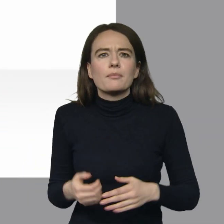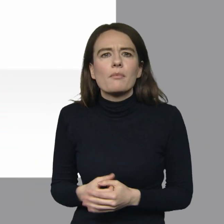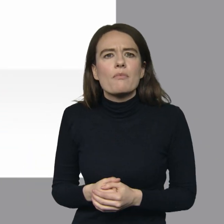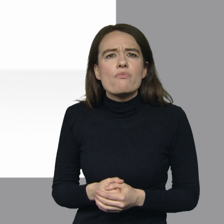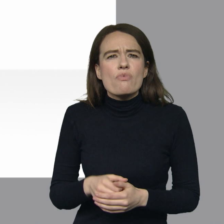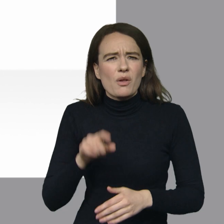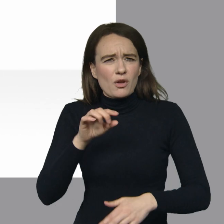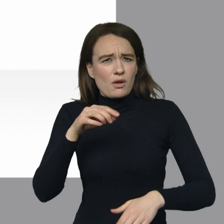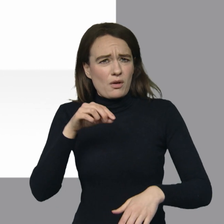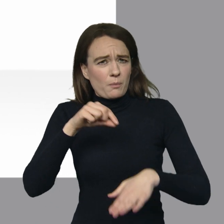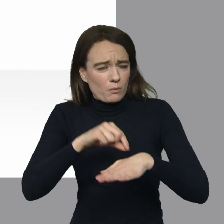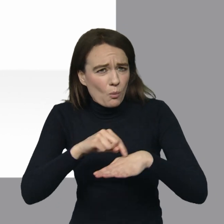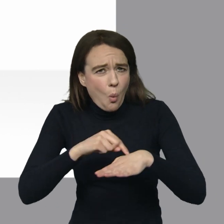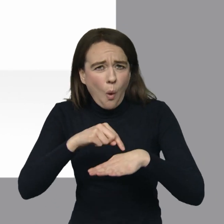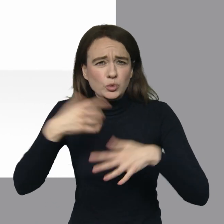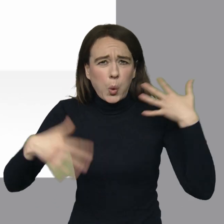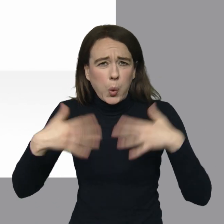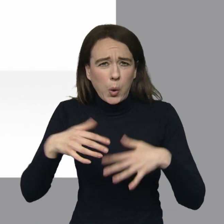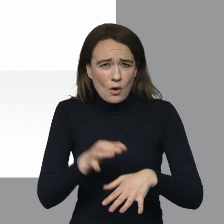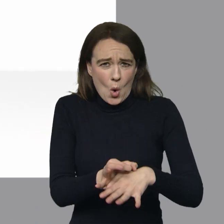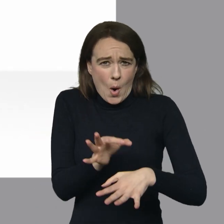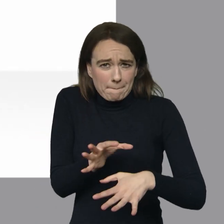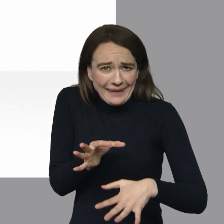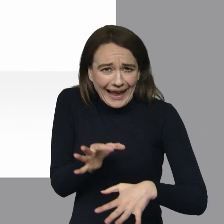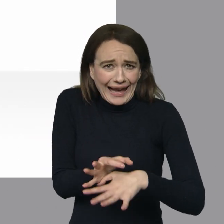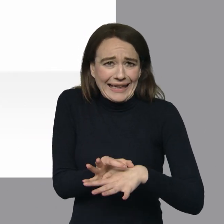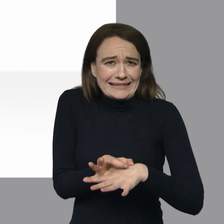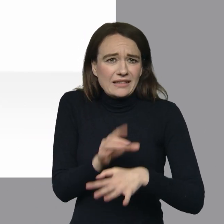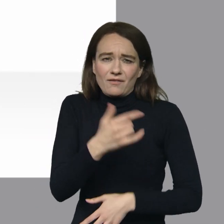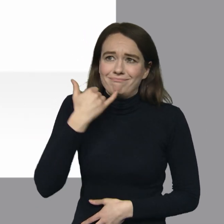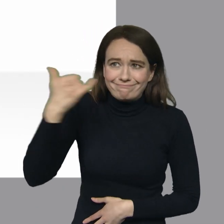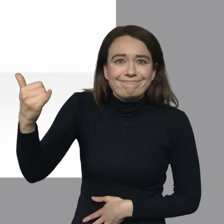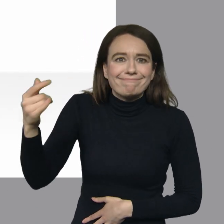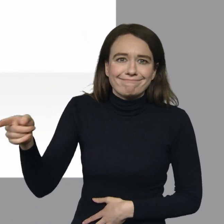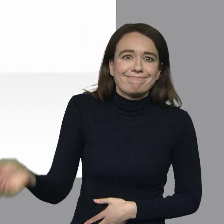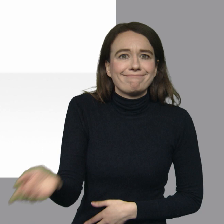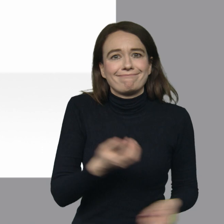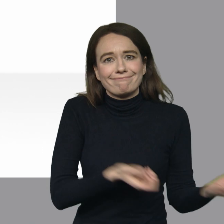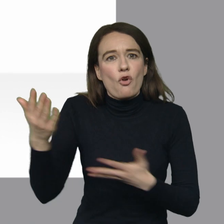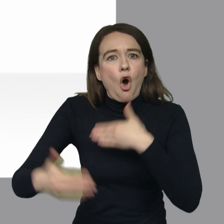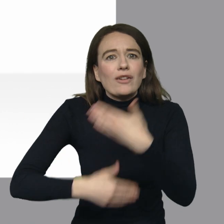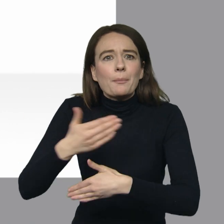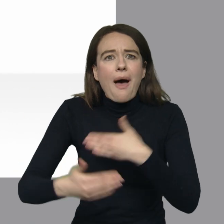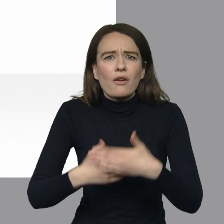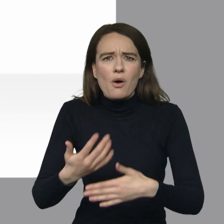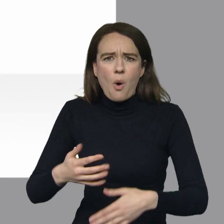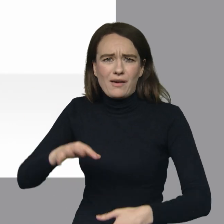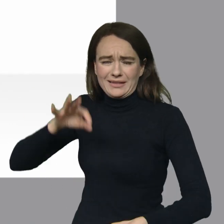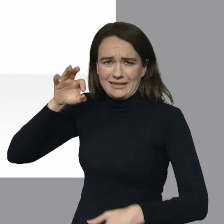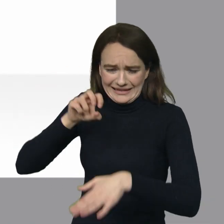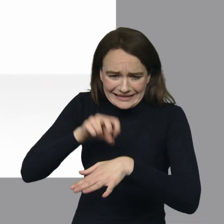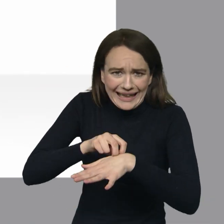If the wound is large or deep then you should arrange for the casualty to be taken to hospital. For other bites that have pierced the skin,